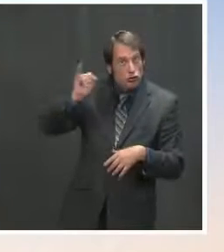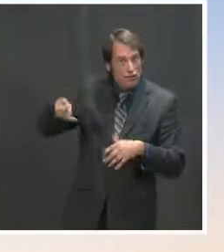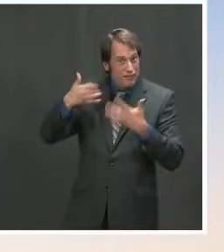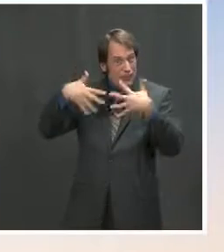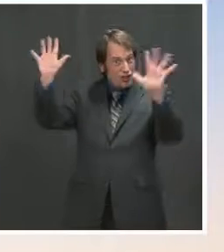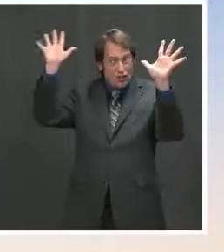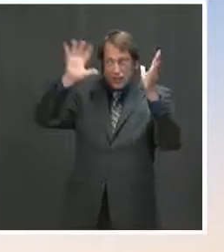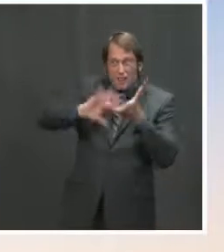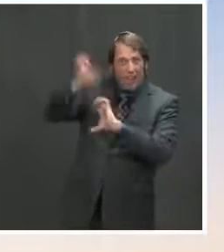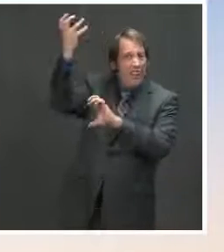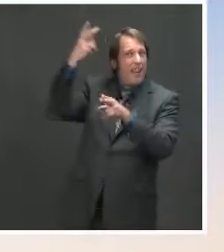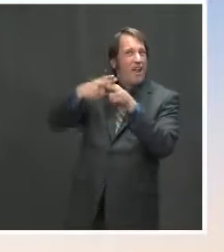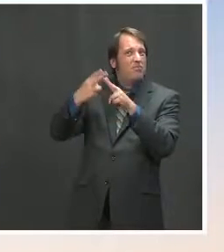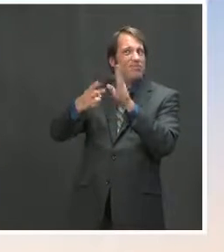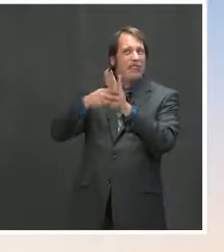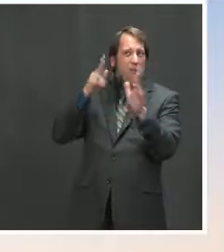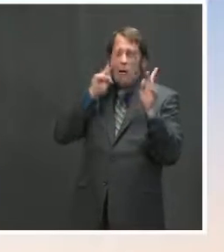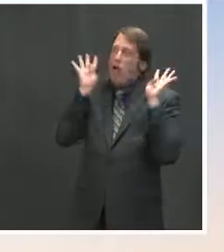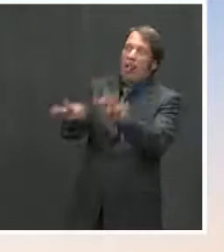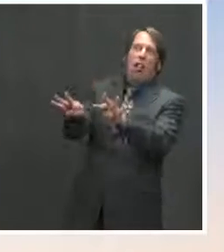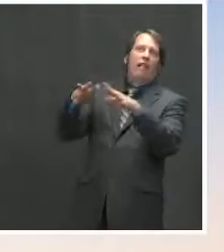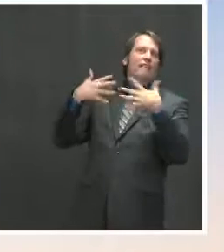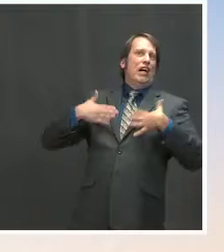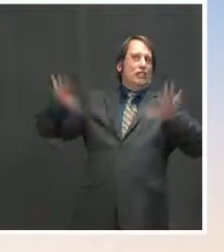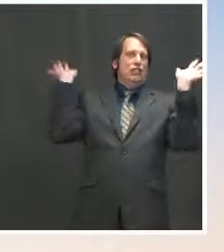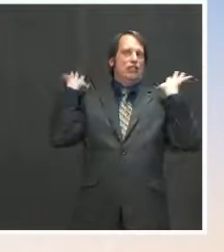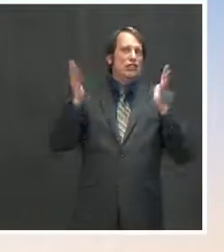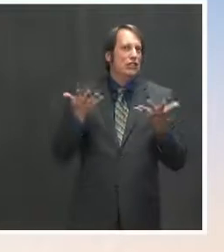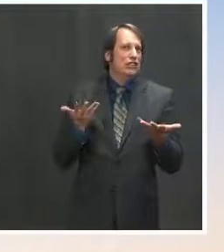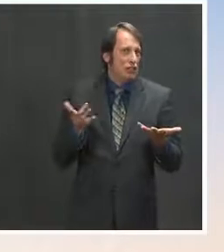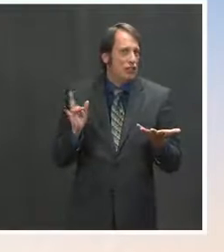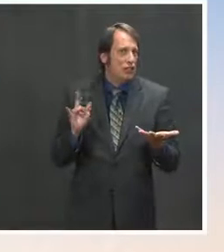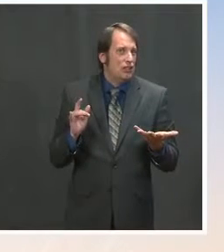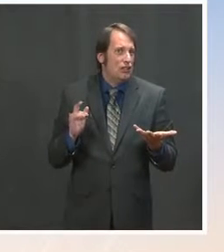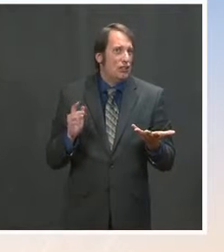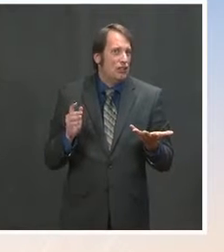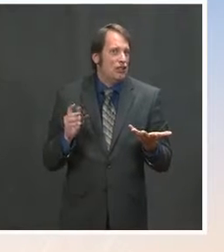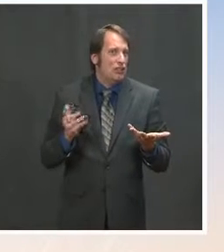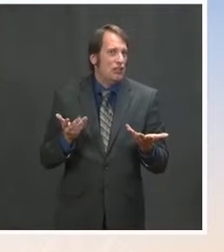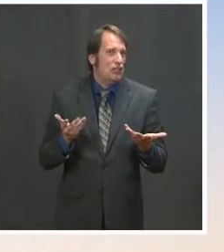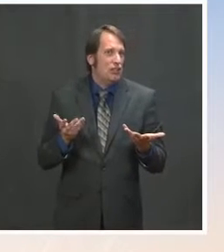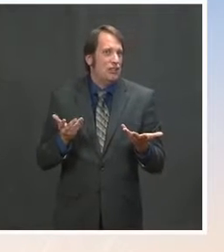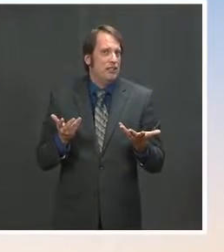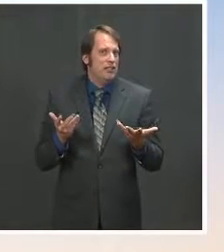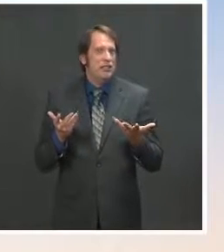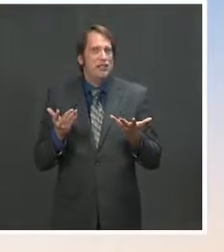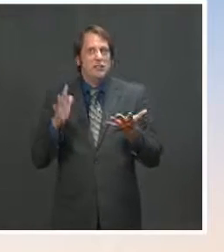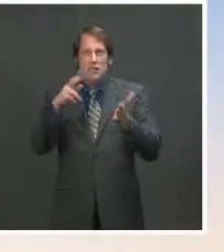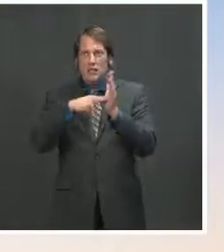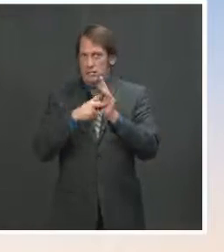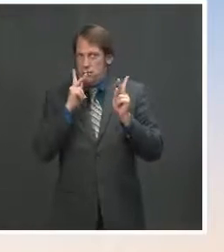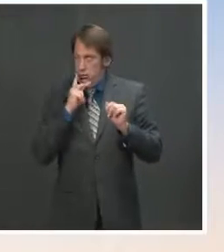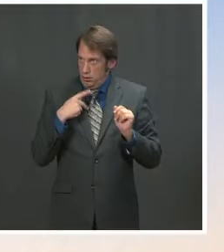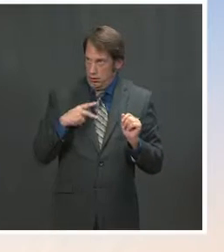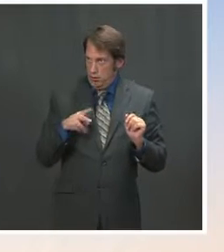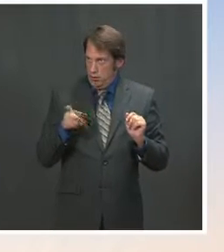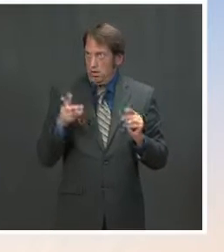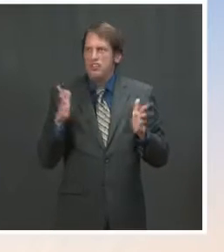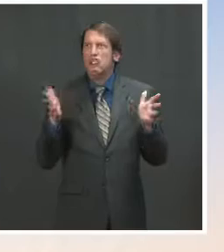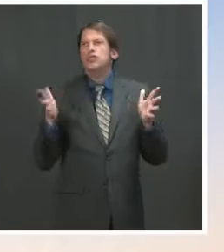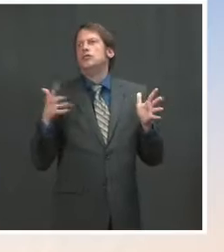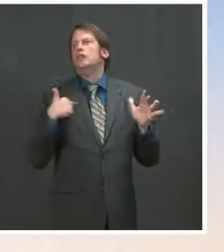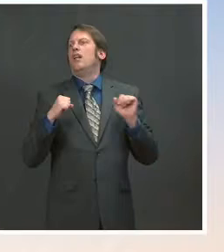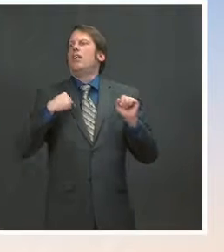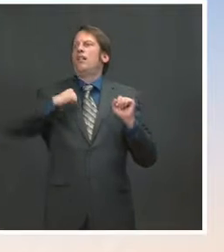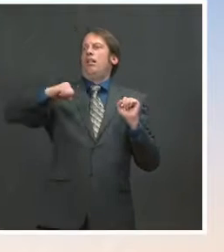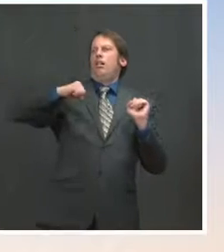period, and it could hamper the administration's efforts to reach out to skeptical or hesitant Americans about getting vaccinated? Well,